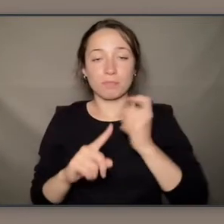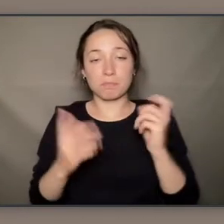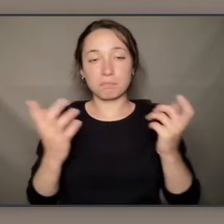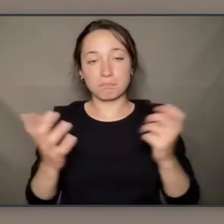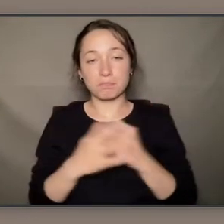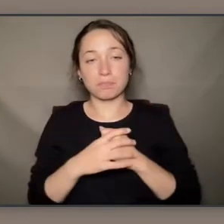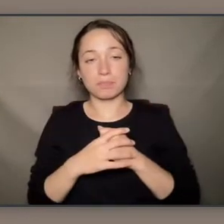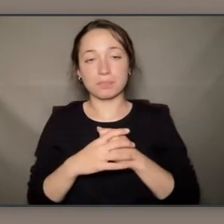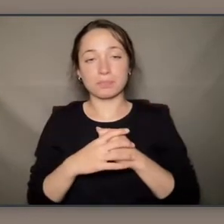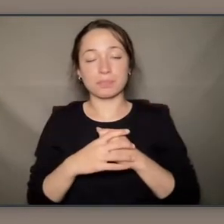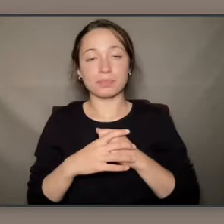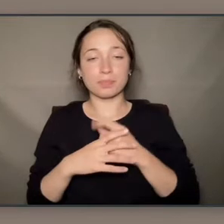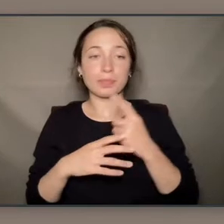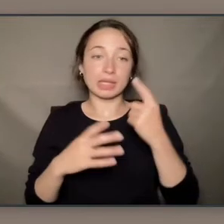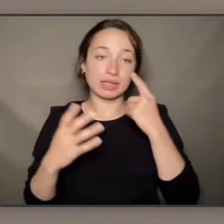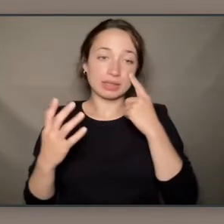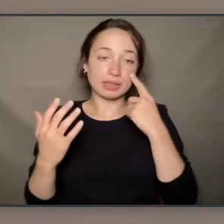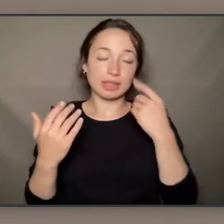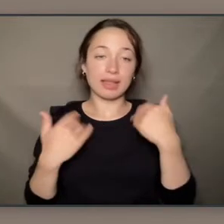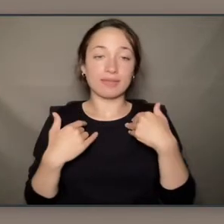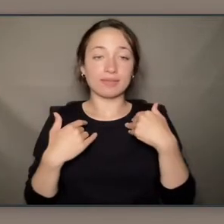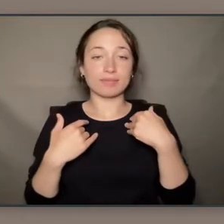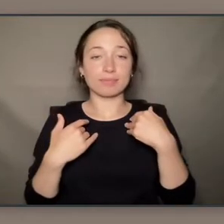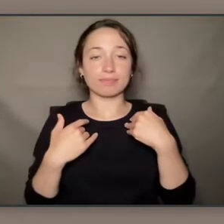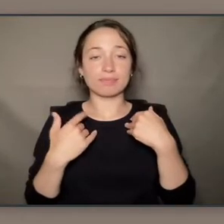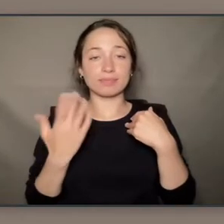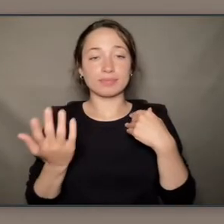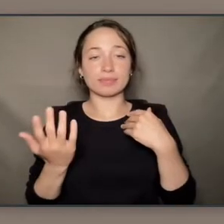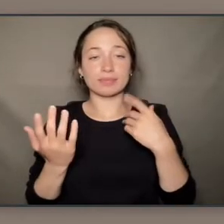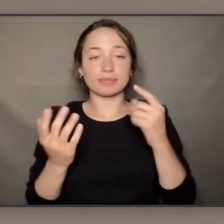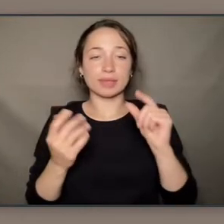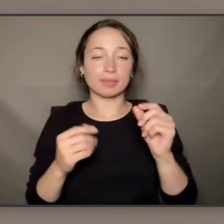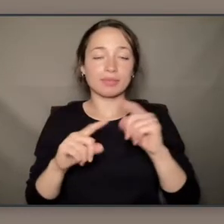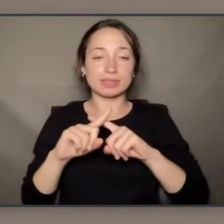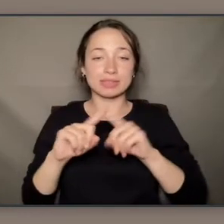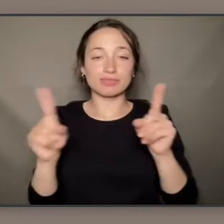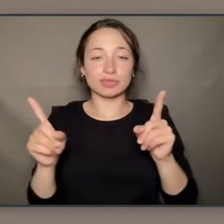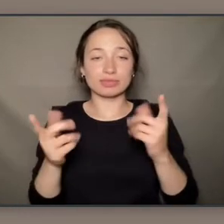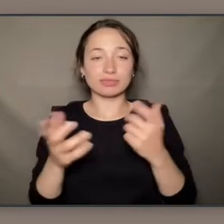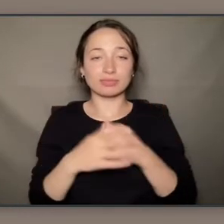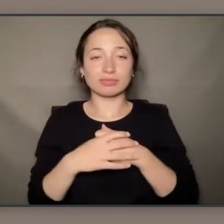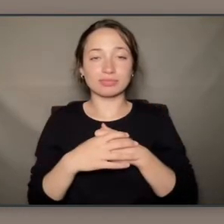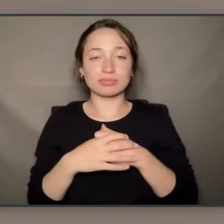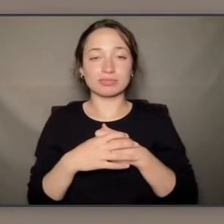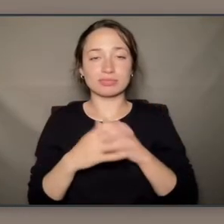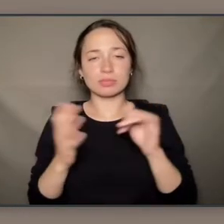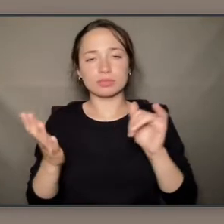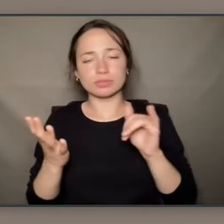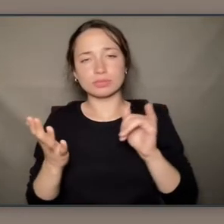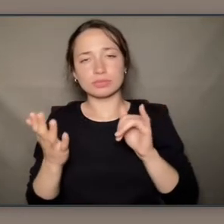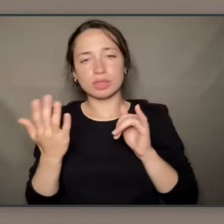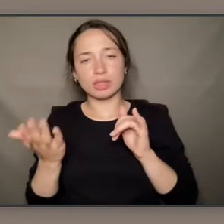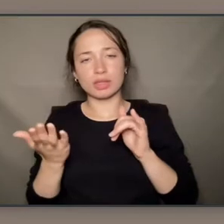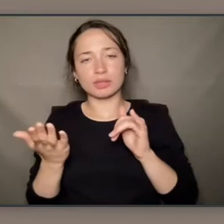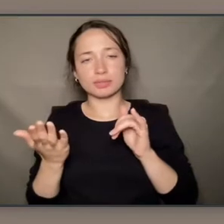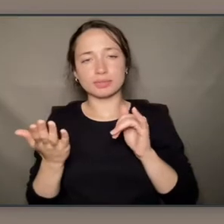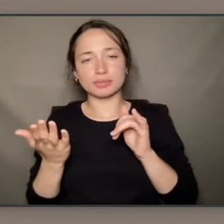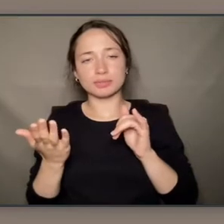taking from. I do think there's a bit of a difference. Yeah, it's also